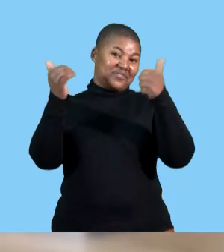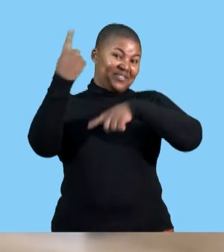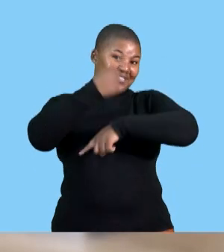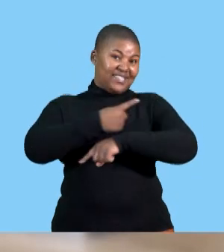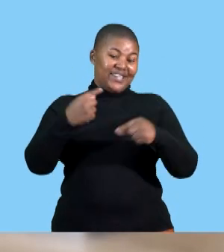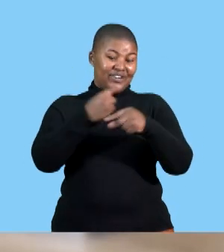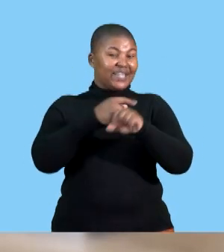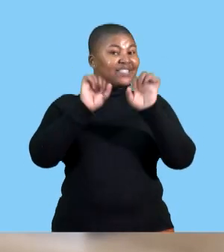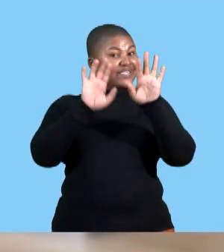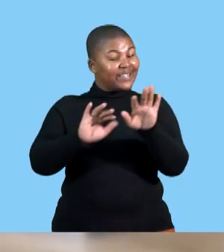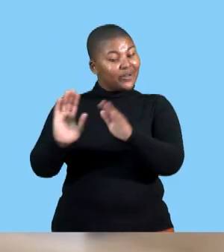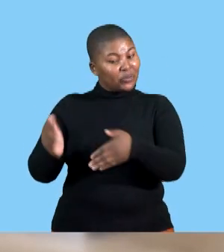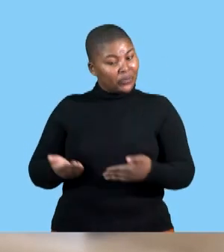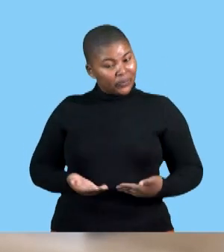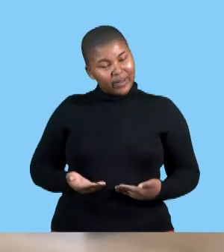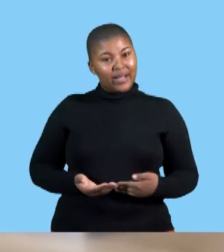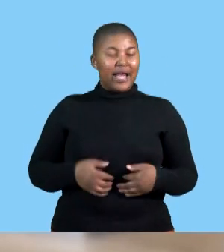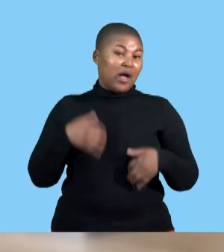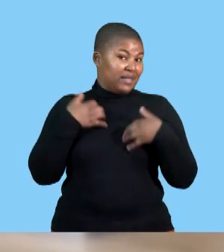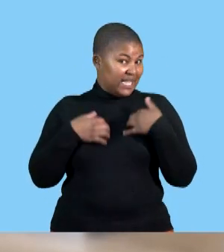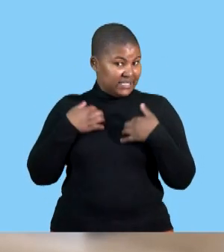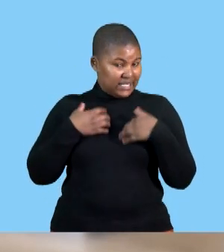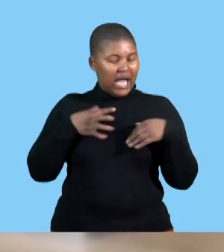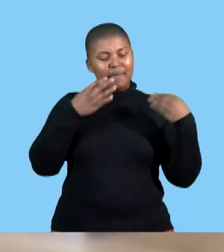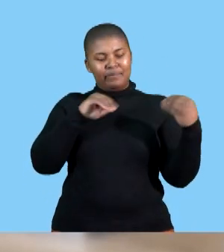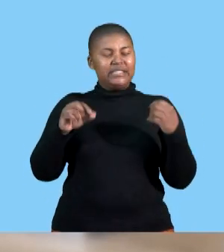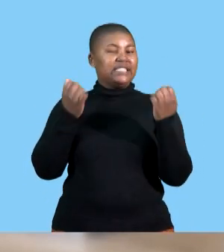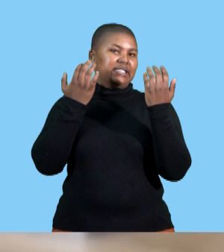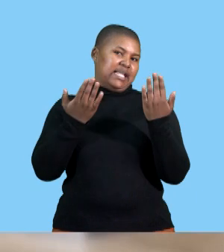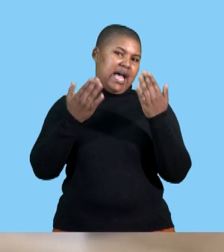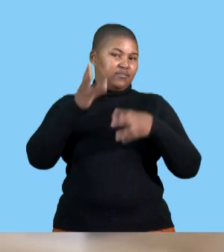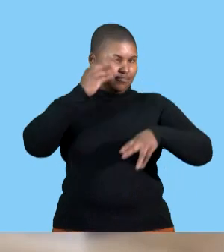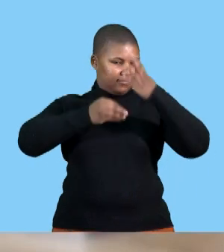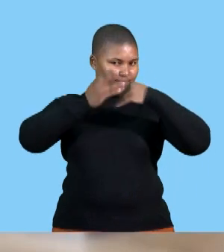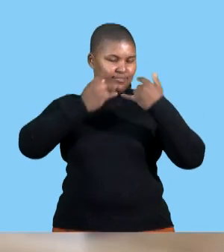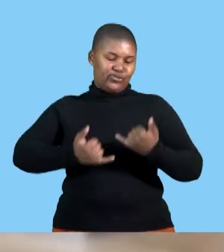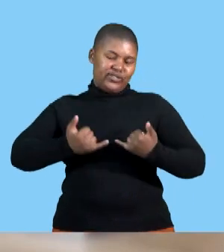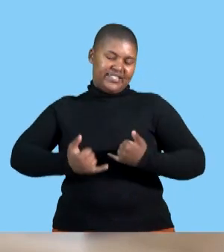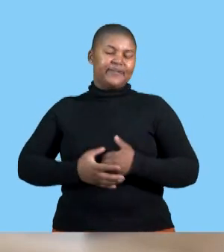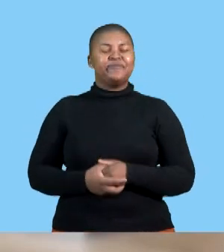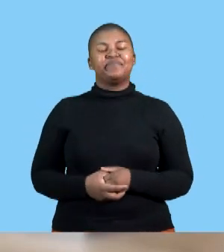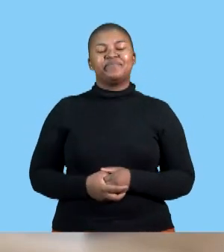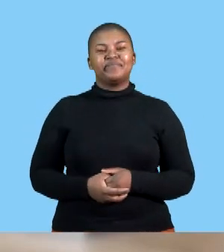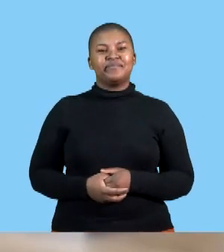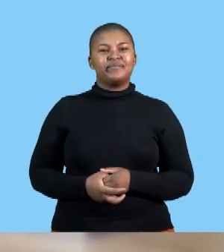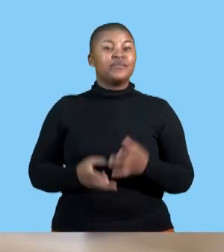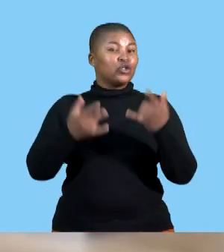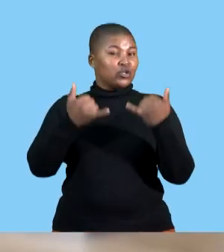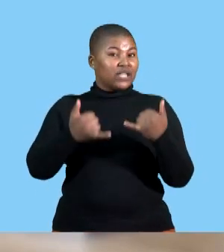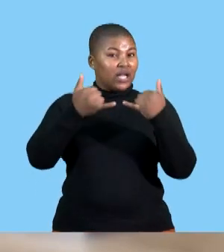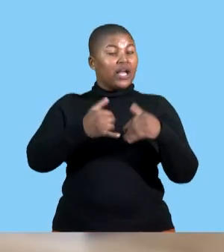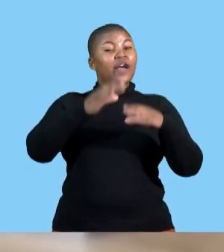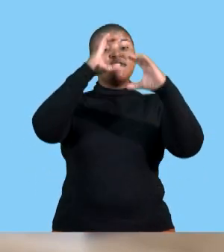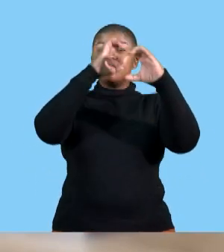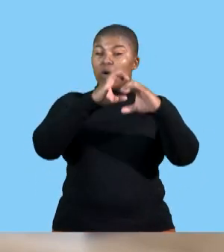Good day, grade 10s. Welcome back to your exciting business studies lesson. Today we will be looking at the forms